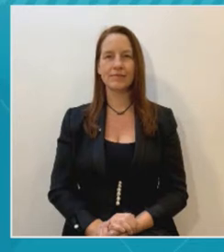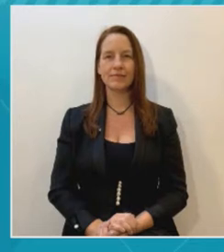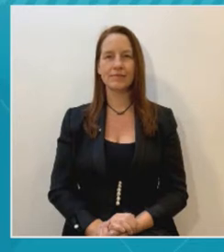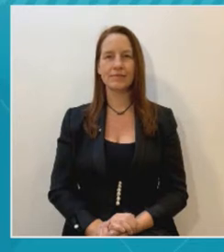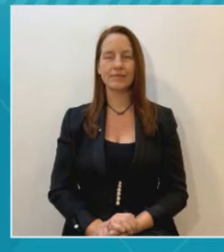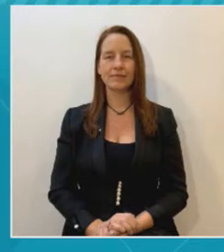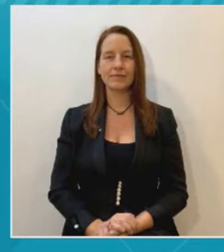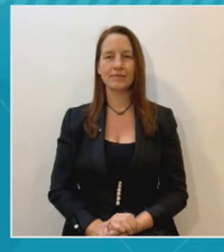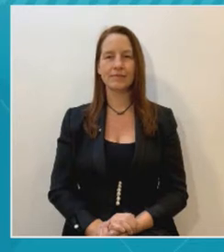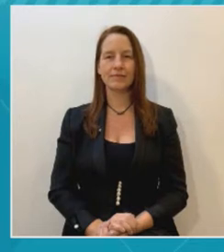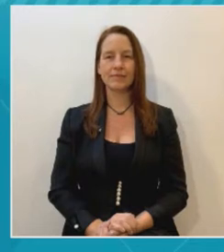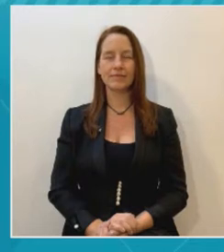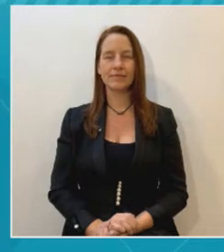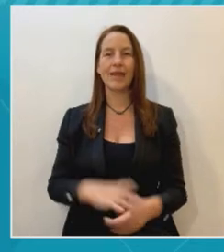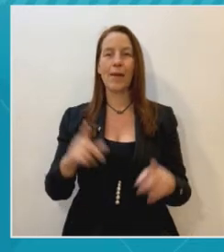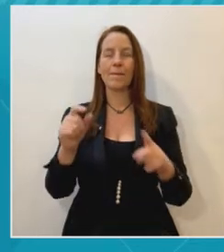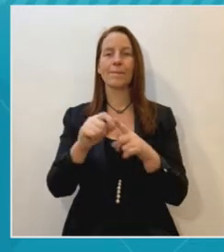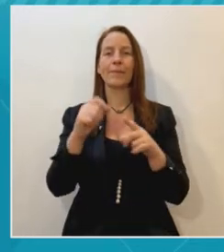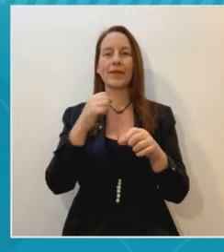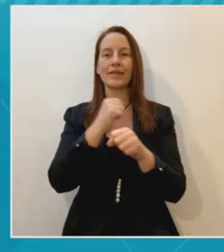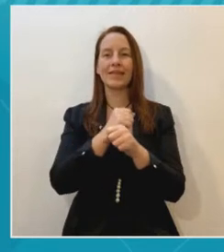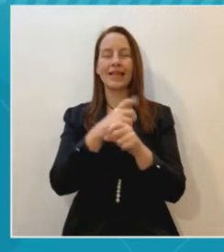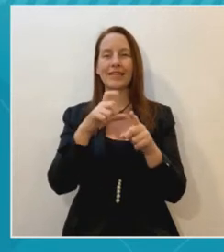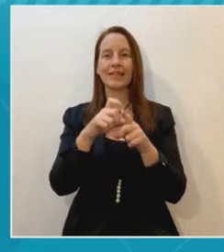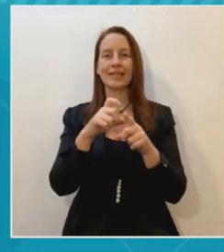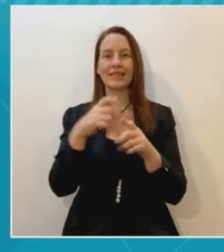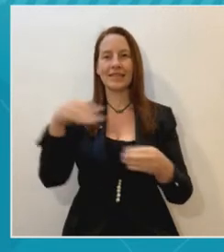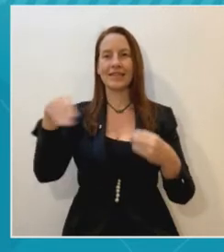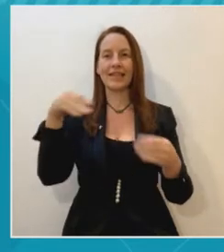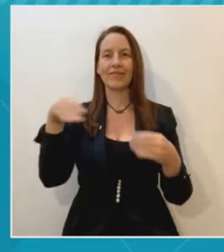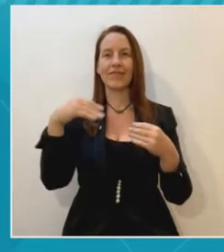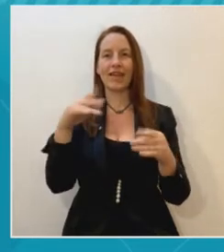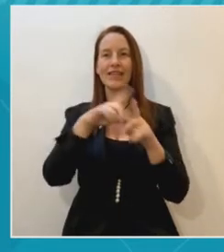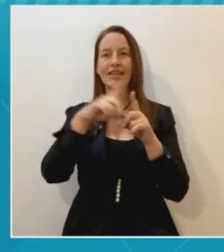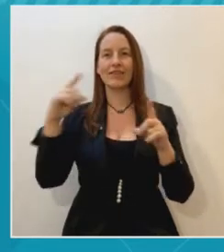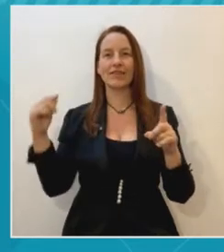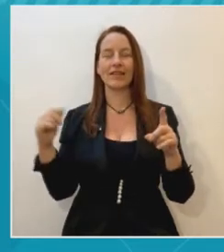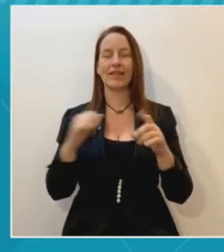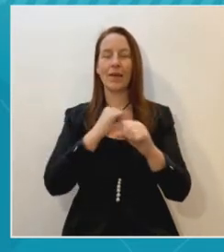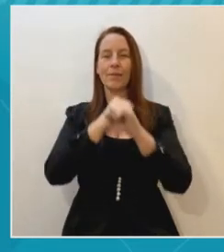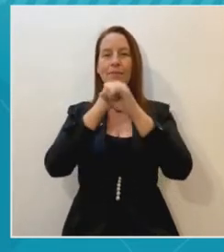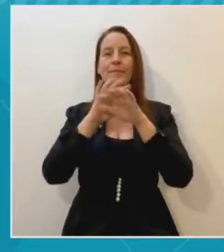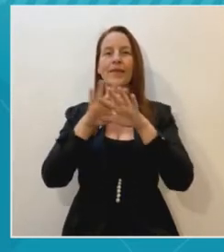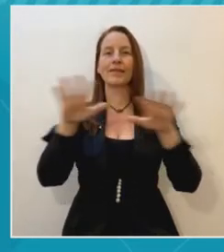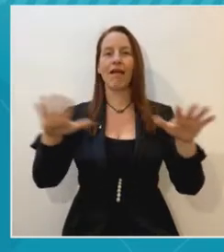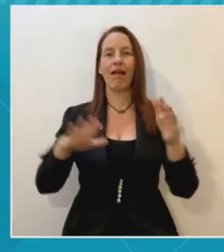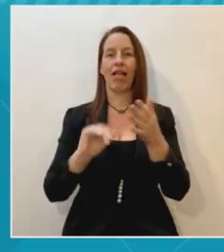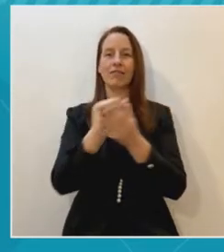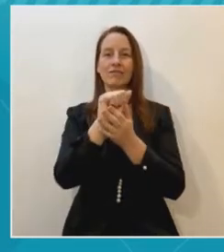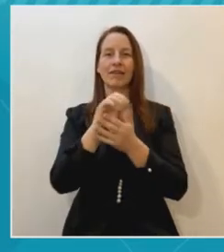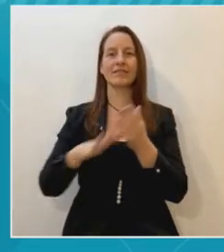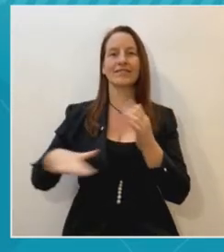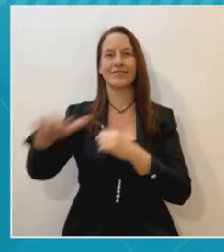Postgraduate Certificate, Digital Media, Culture and Society. Madalina Serban.